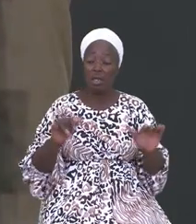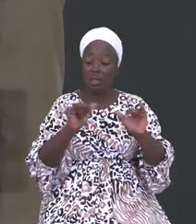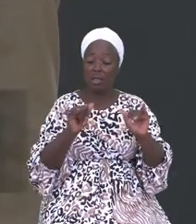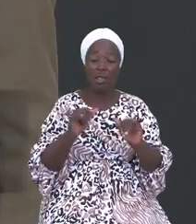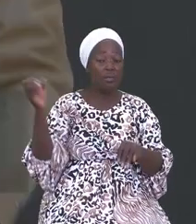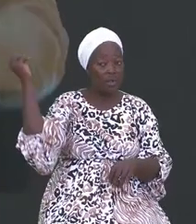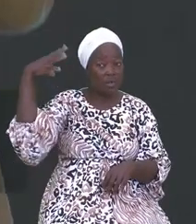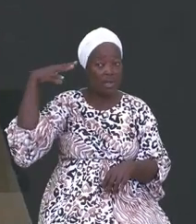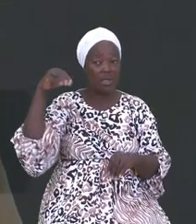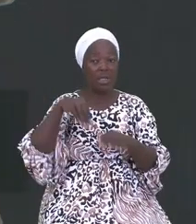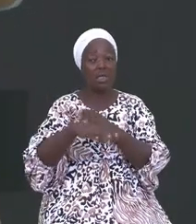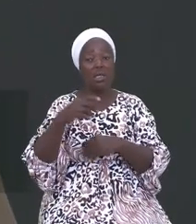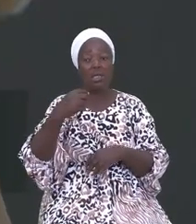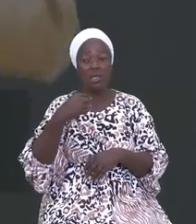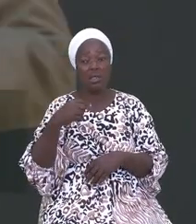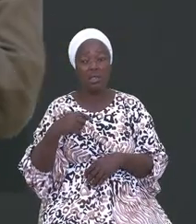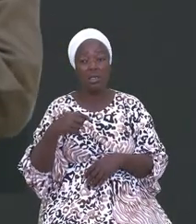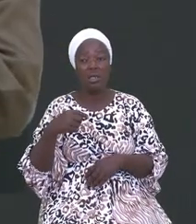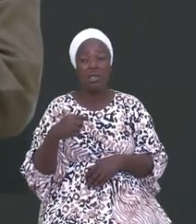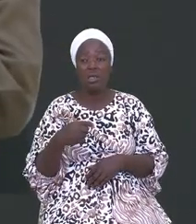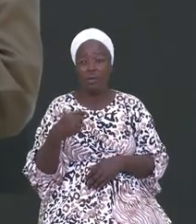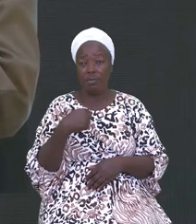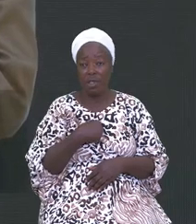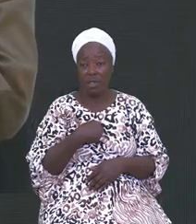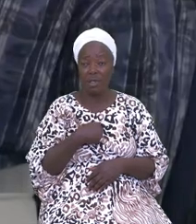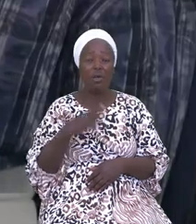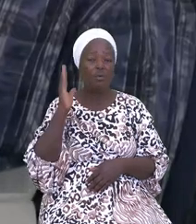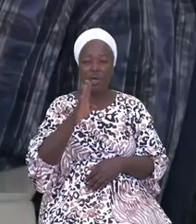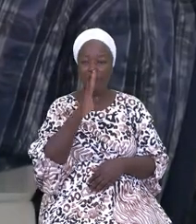in him, that same grace will be in your life.